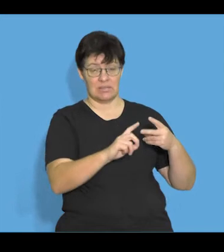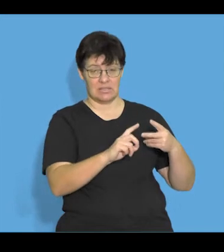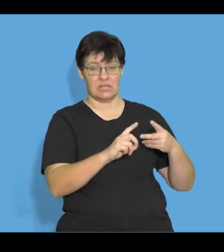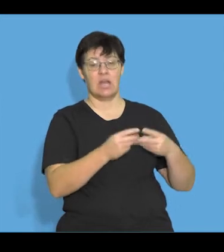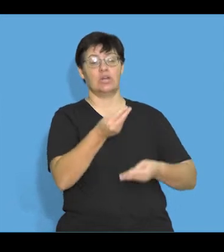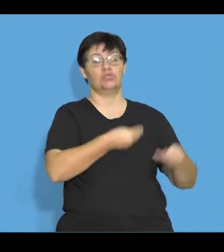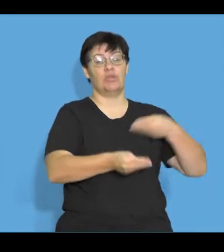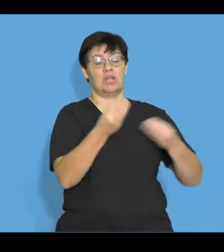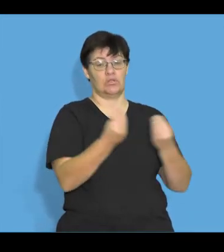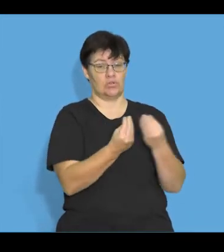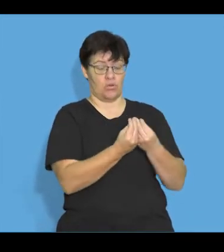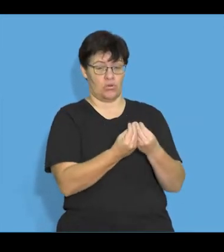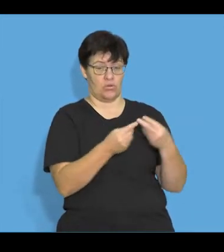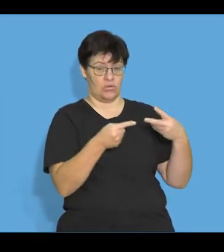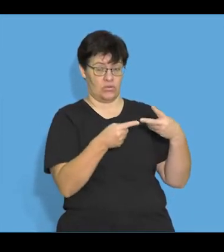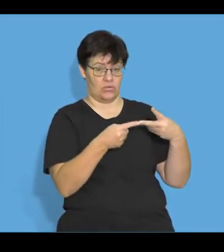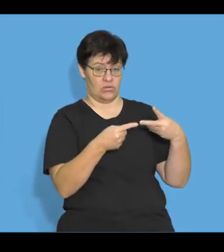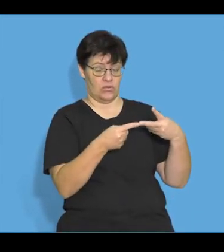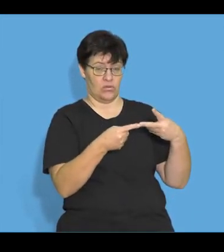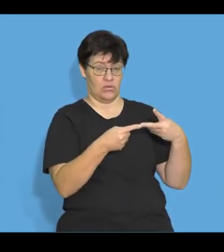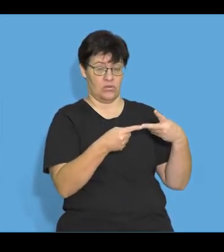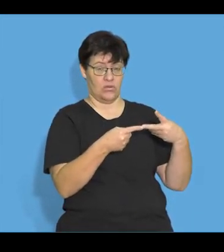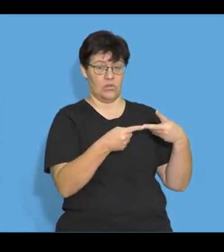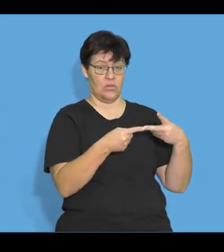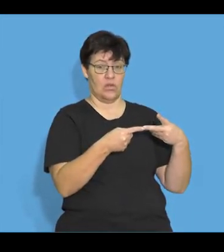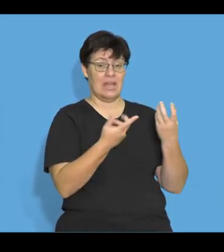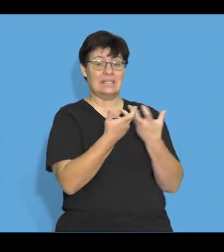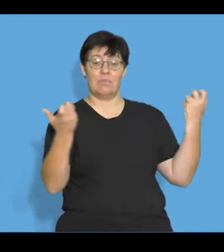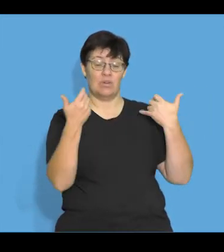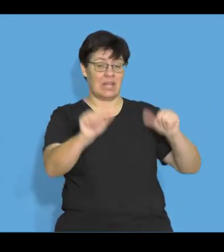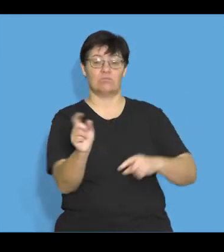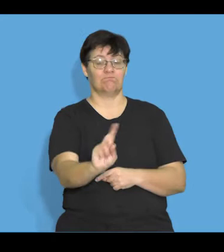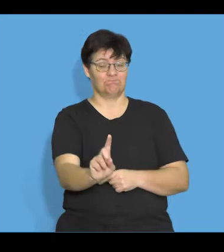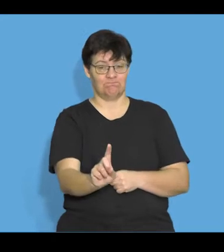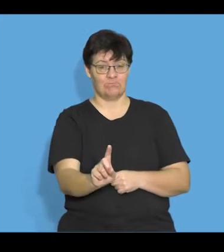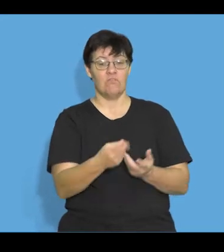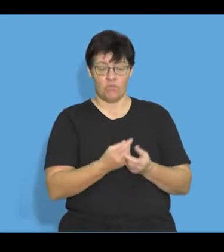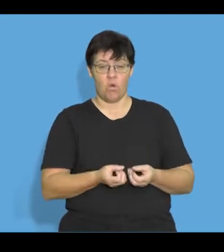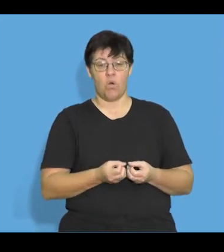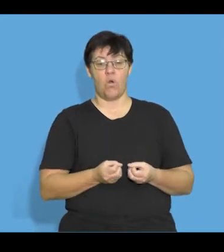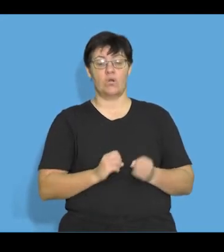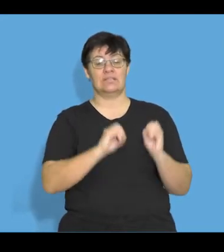stock. Notice, you don't keep a separate account for the delivery expense.